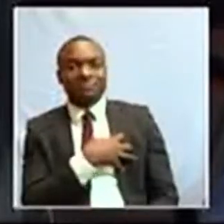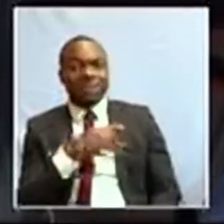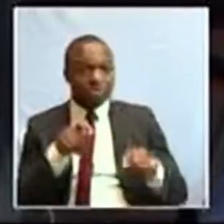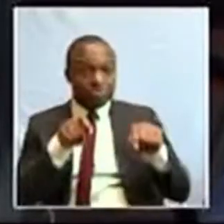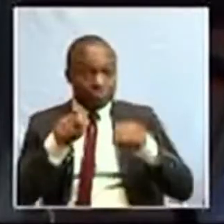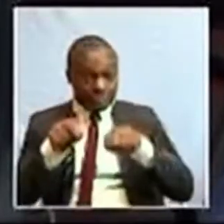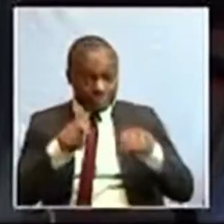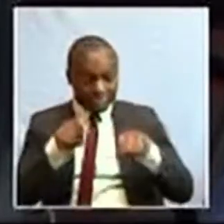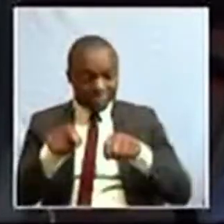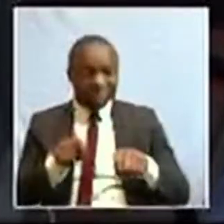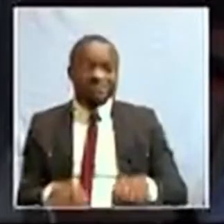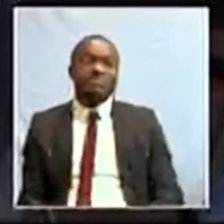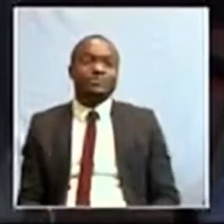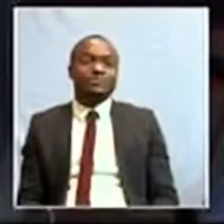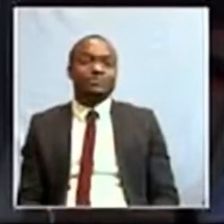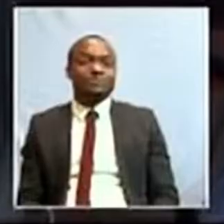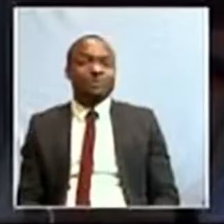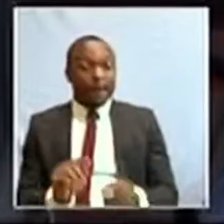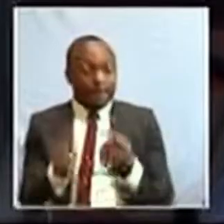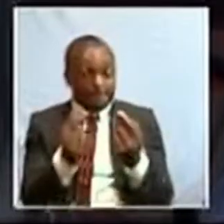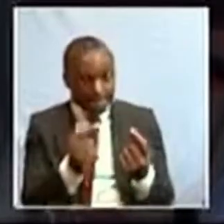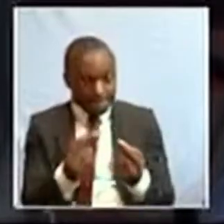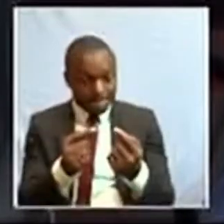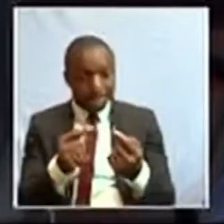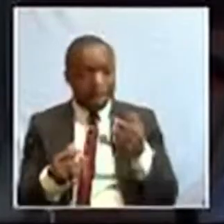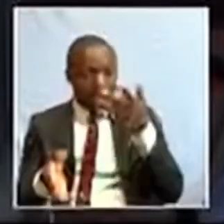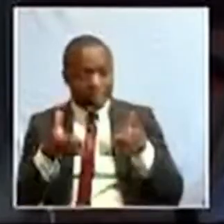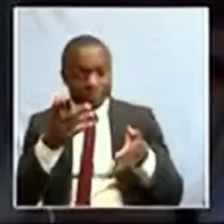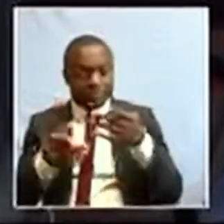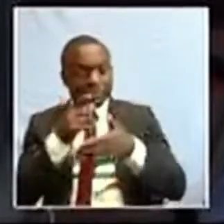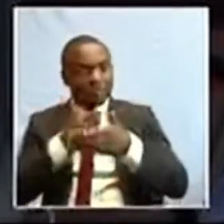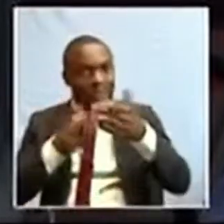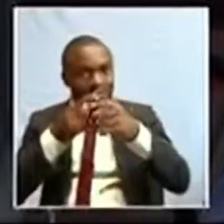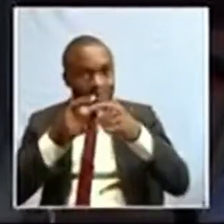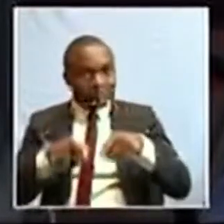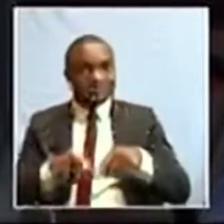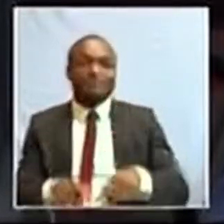governance is. So in the event that there's a fire, what happens?